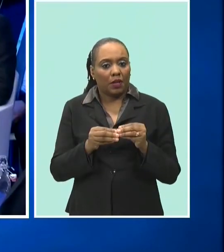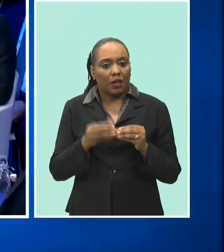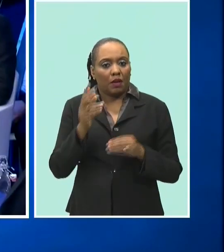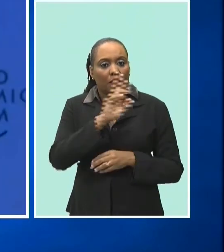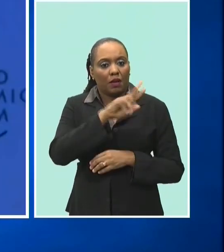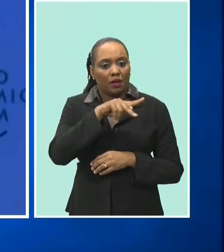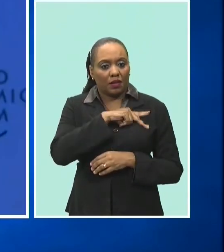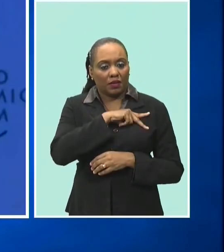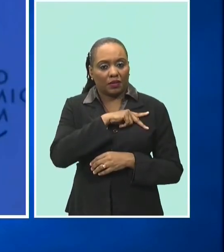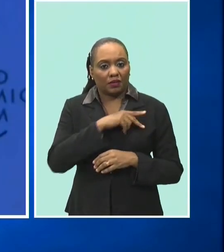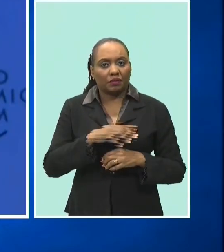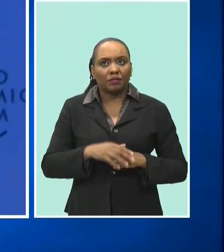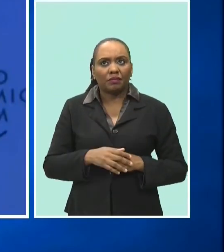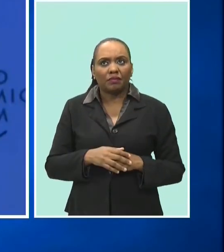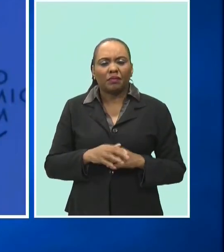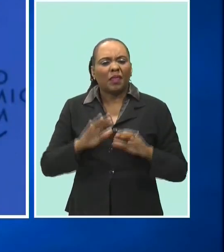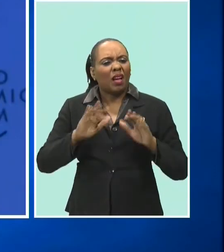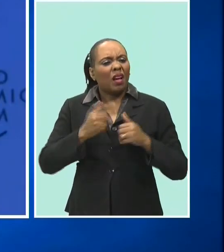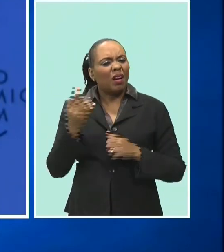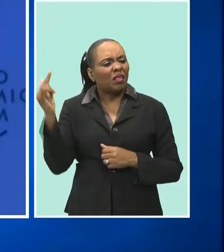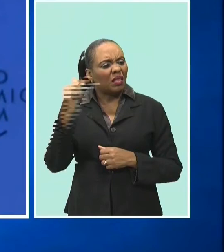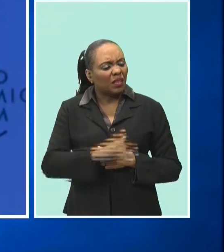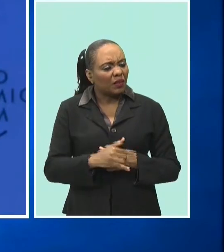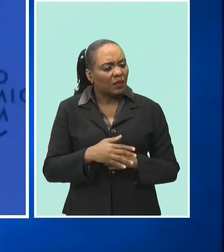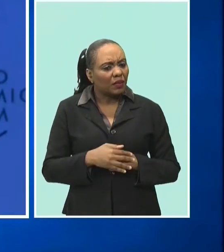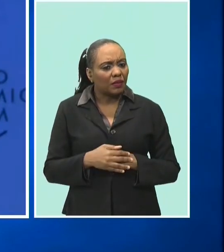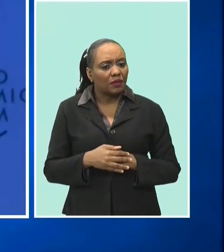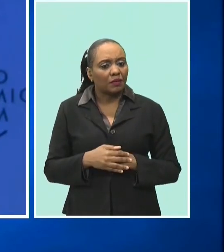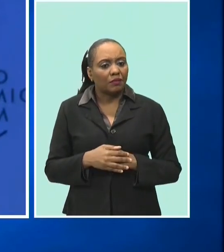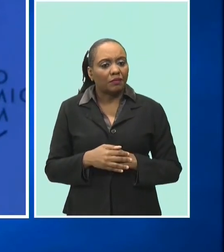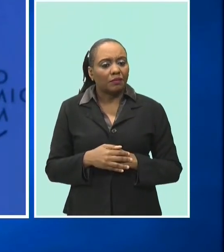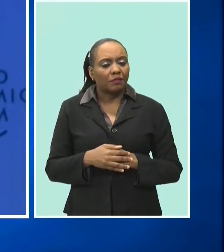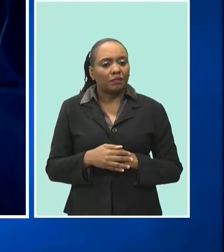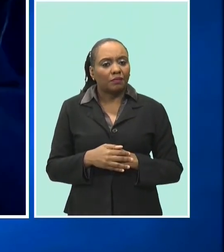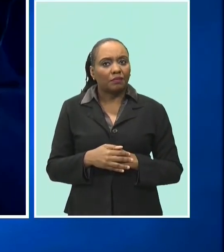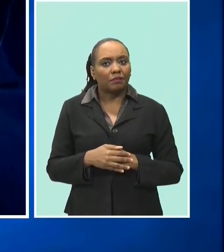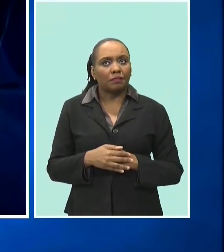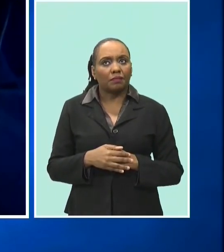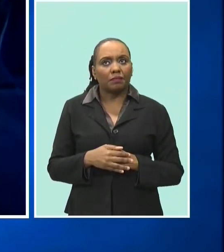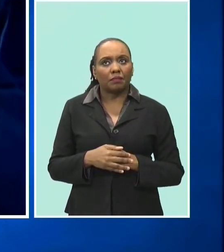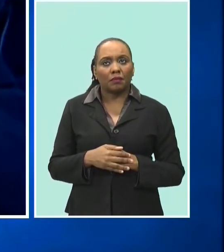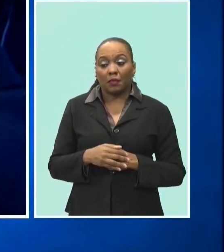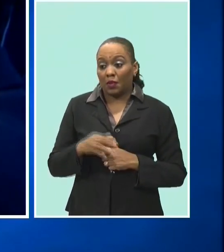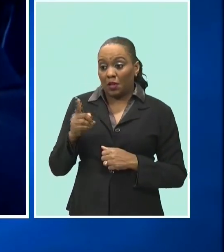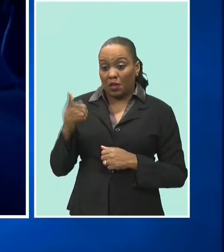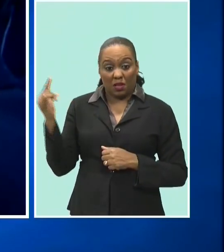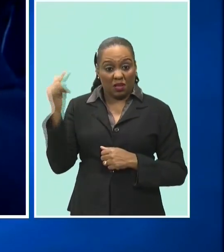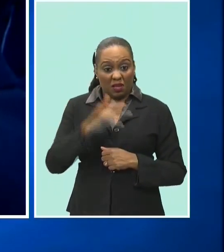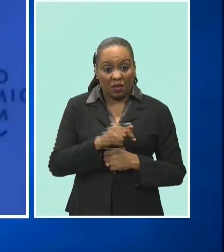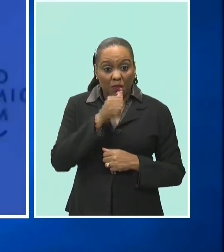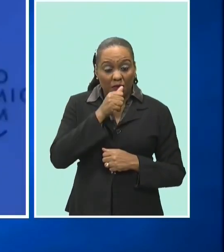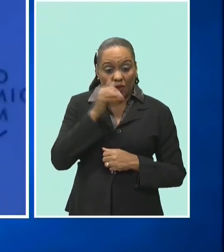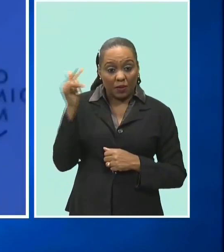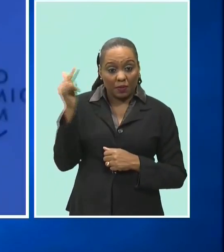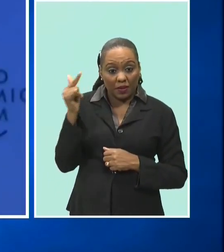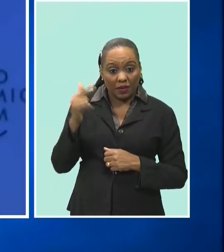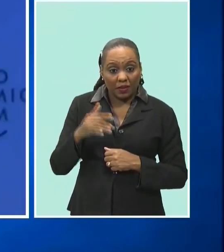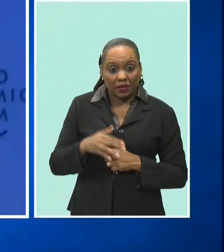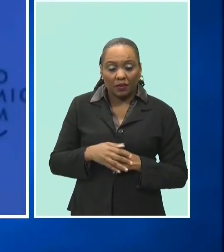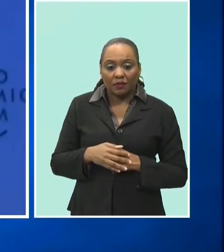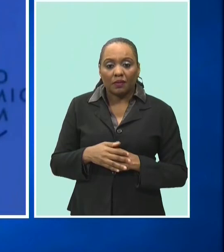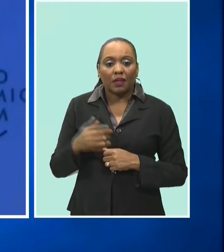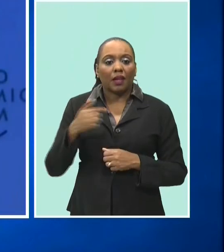capacity. How did you get here? How did I get here? Did you take a private plane? I came simply on my